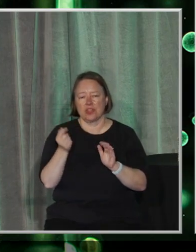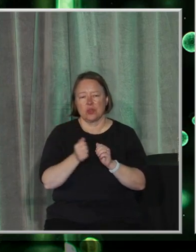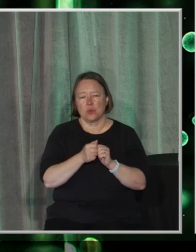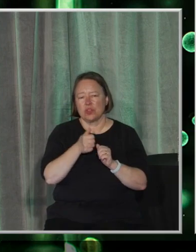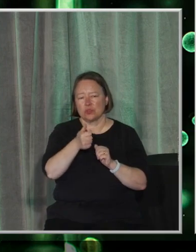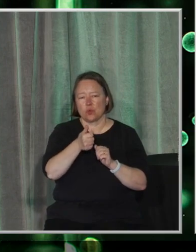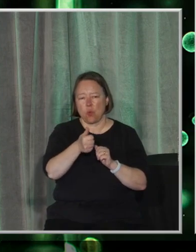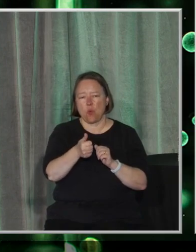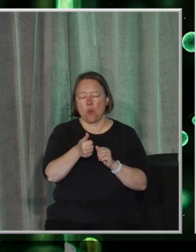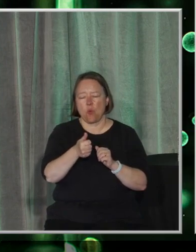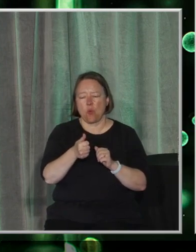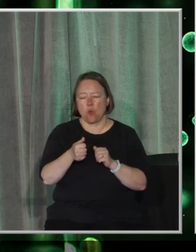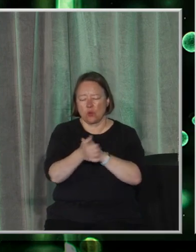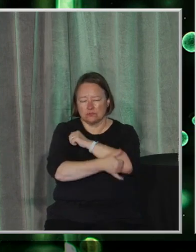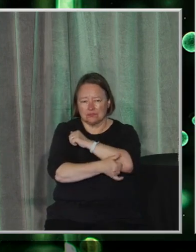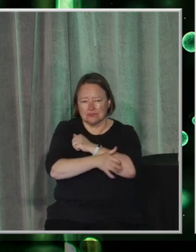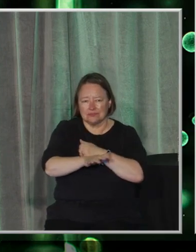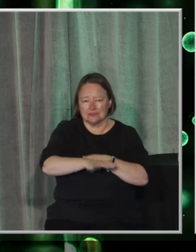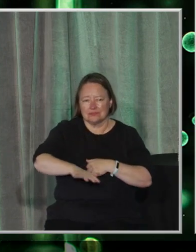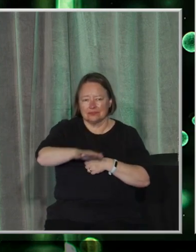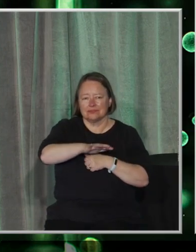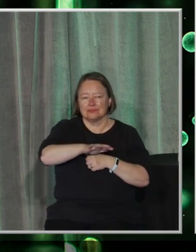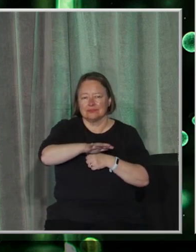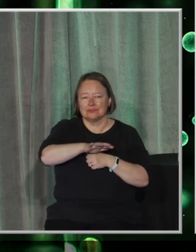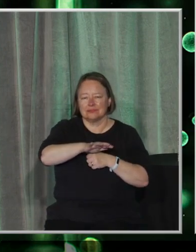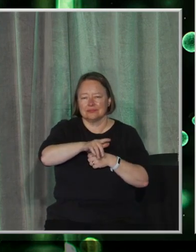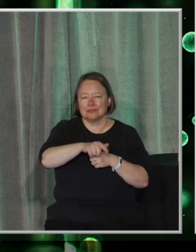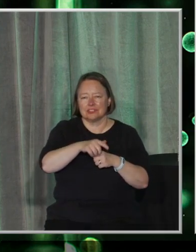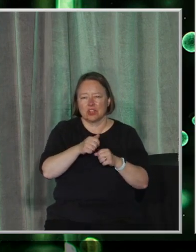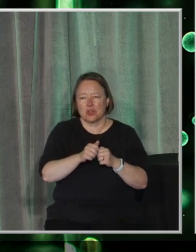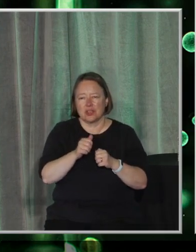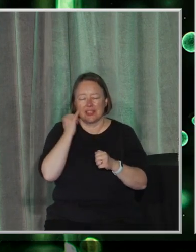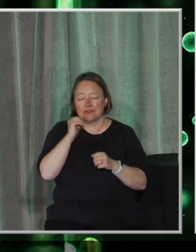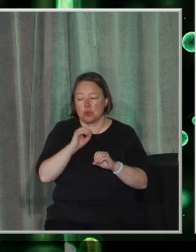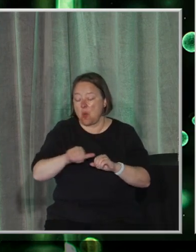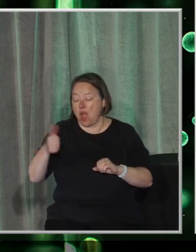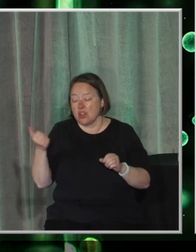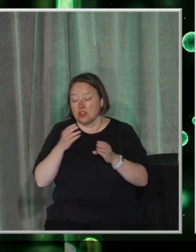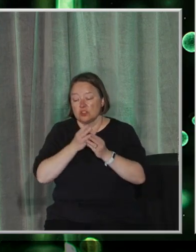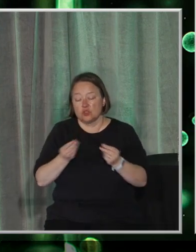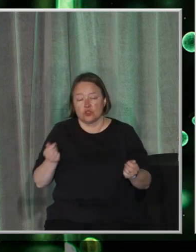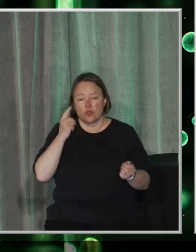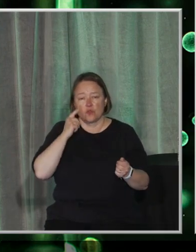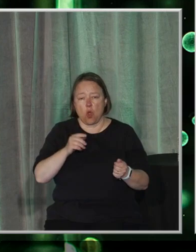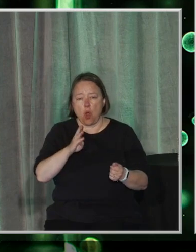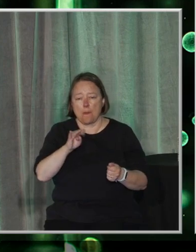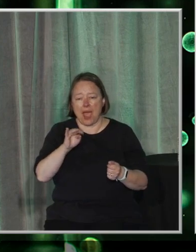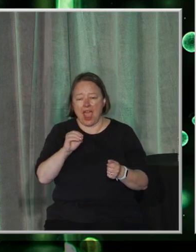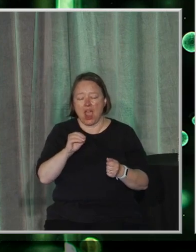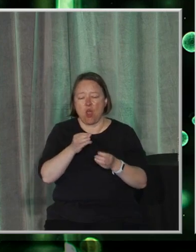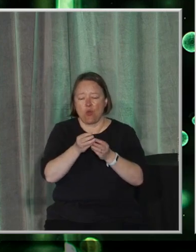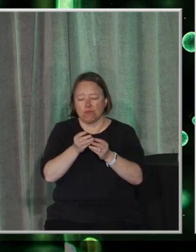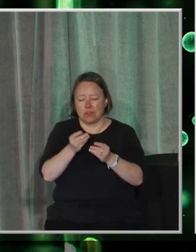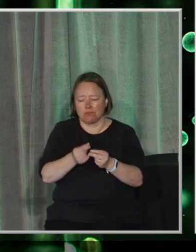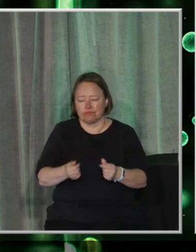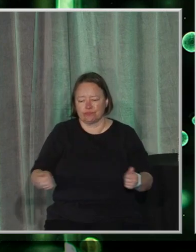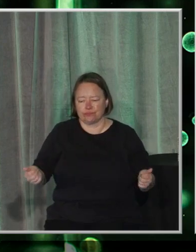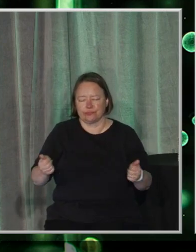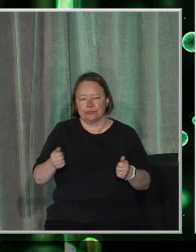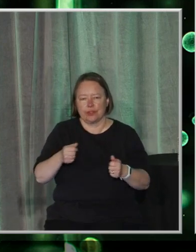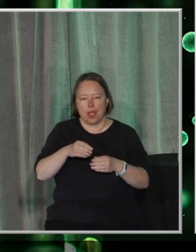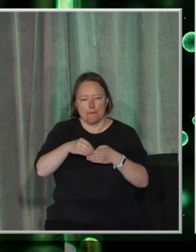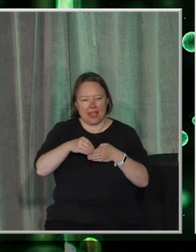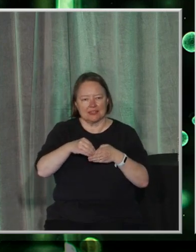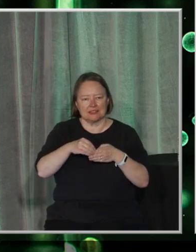own geography, in terms of there's not other solutions available for biodegradable plastics when there's a clear